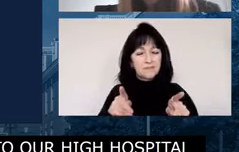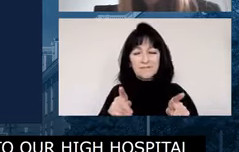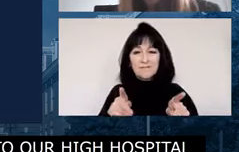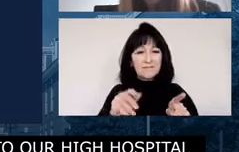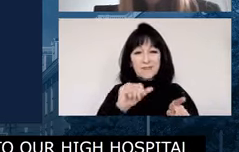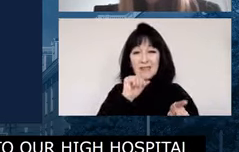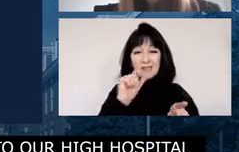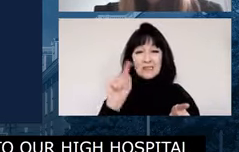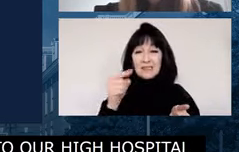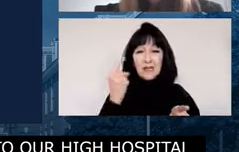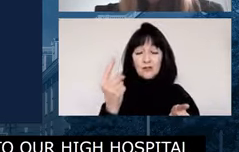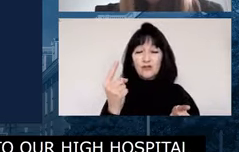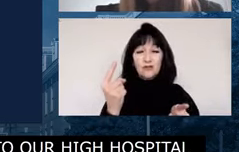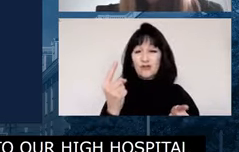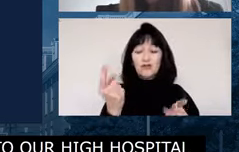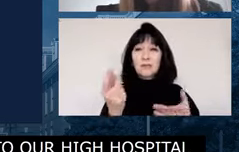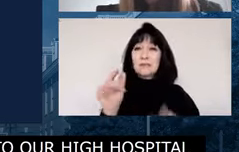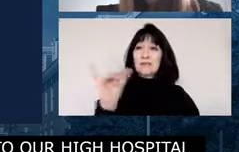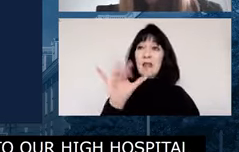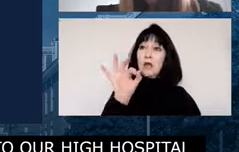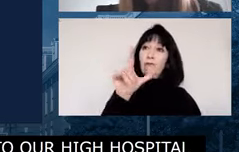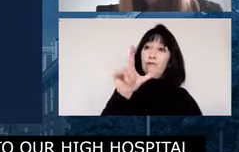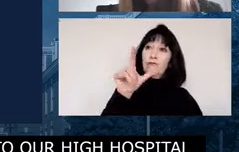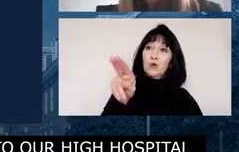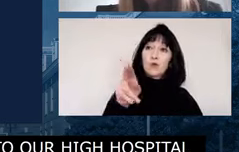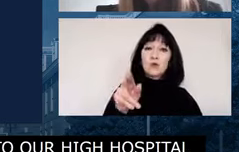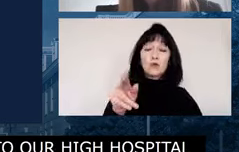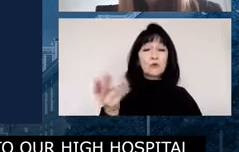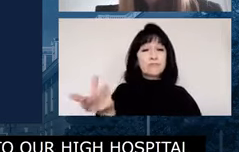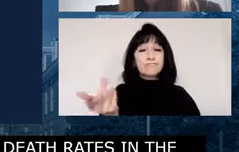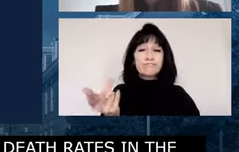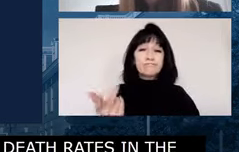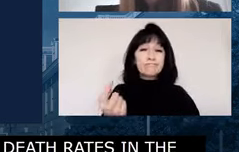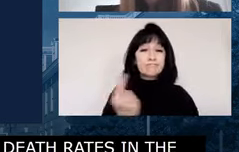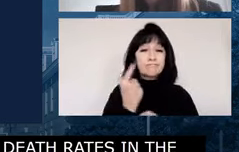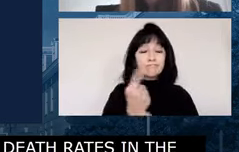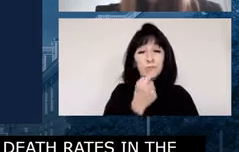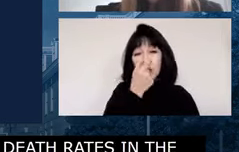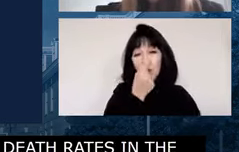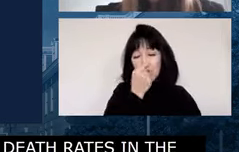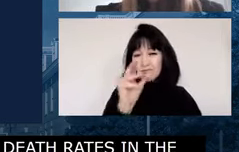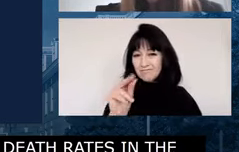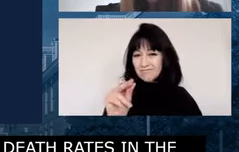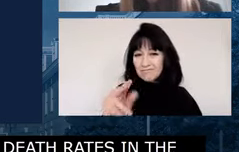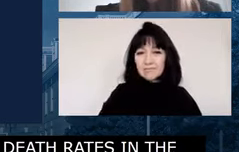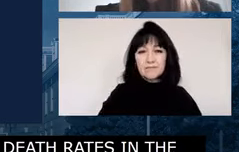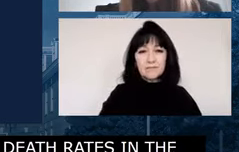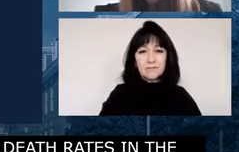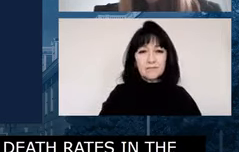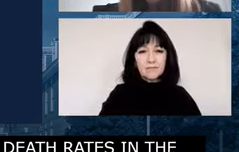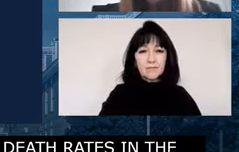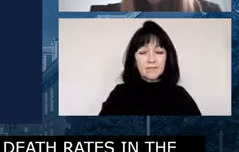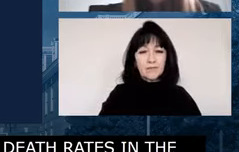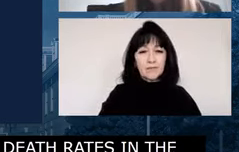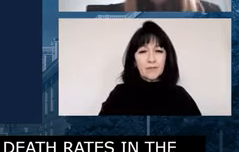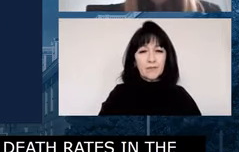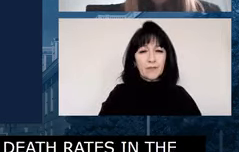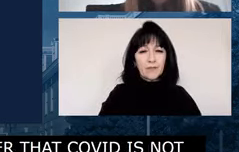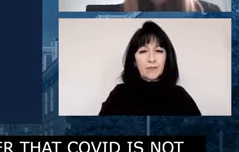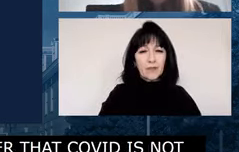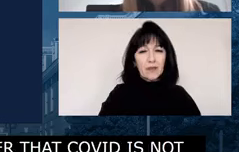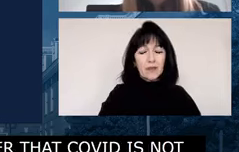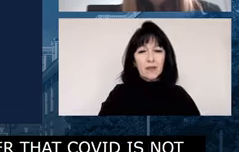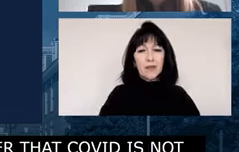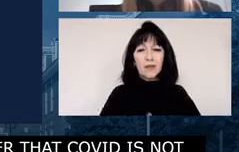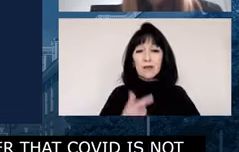or even the flu. Prior to Thanksgiving, we shared on a press briefing the sad news that we had lost